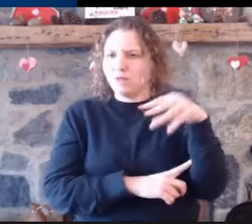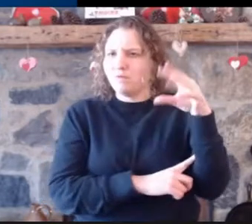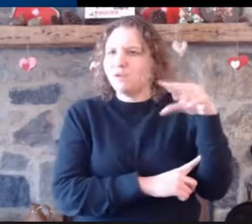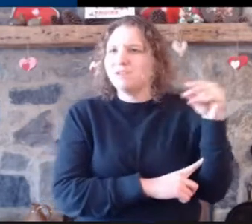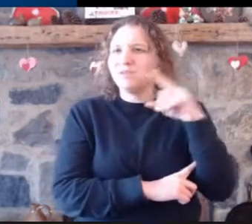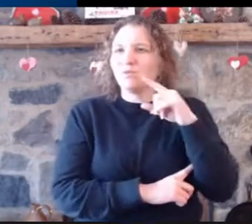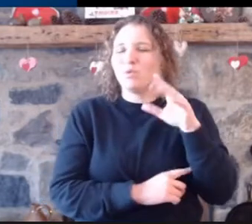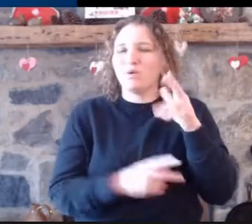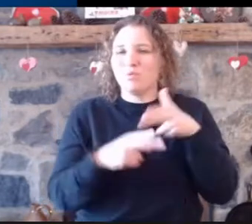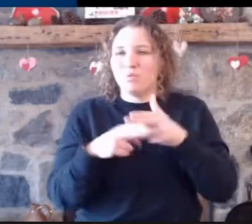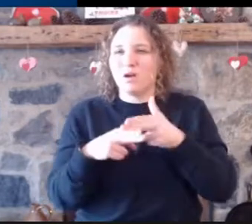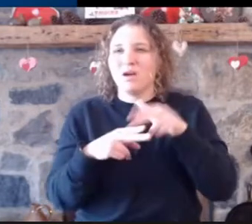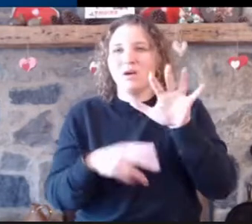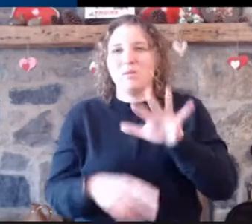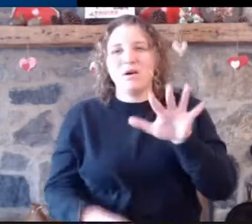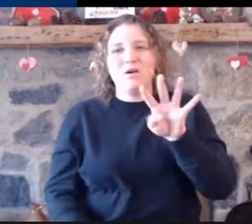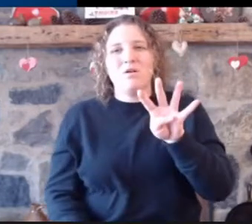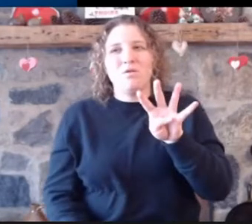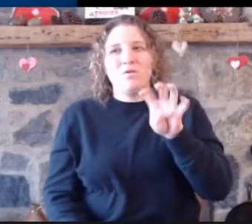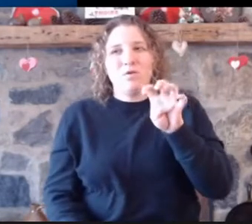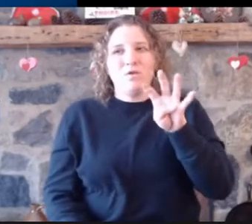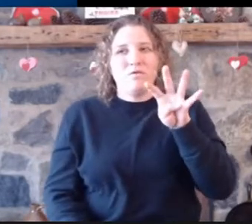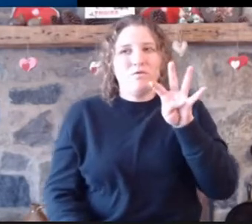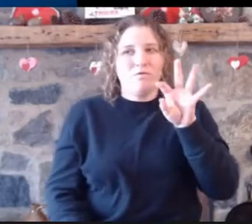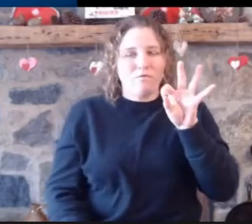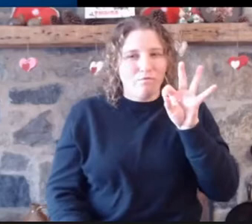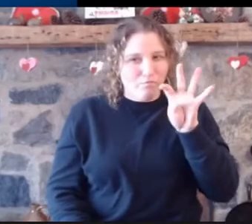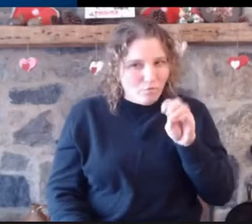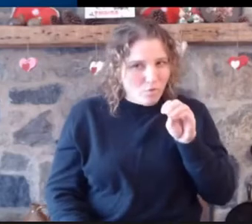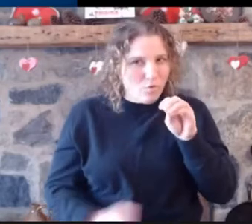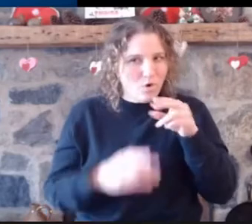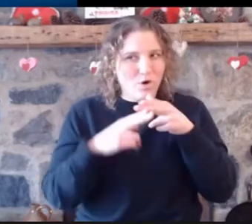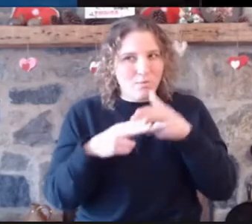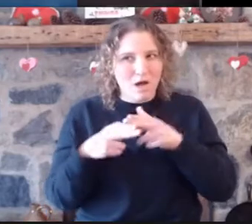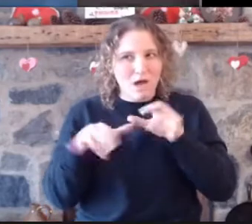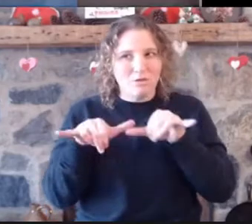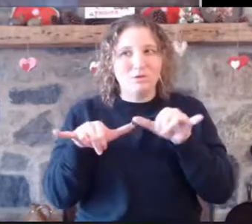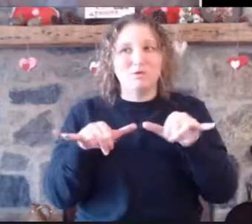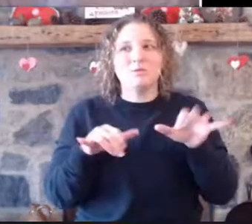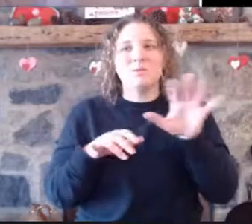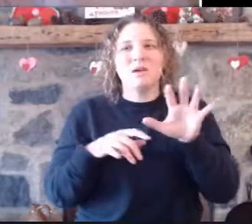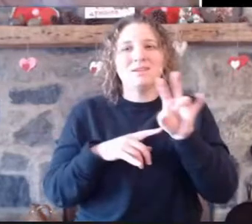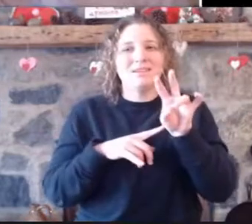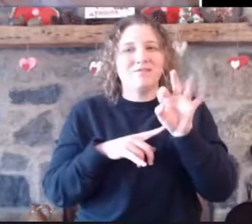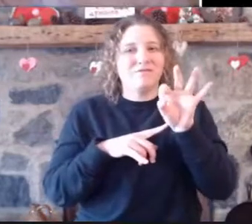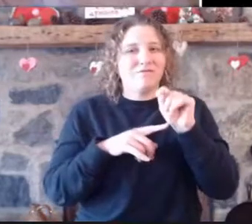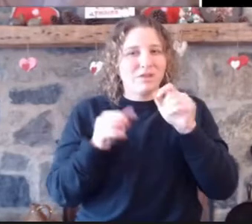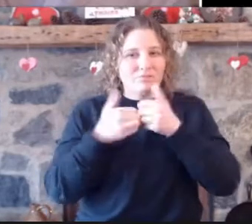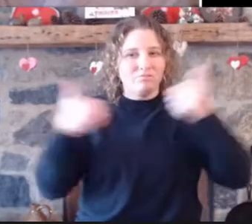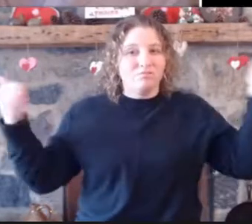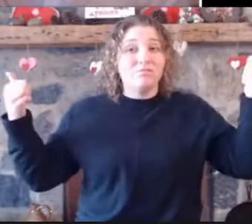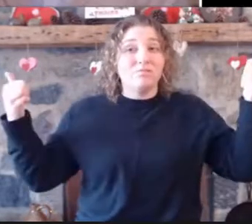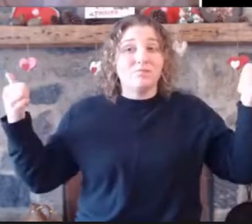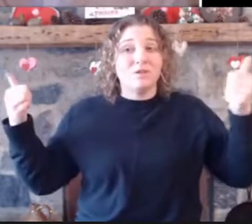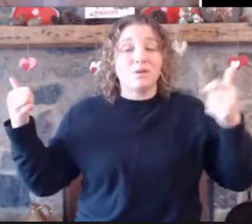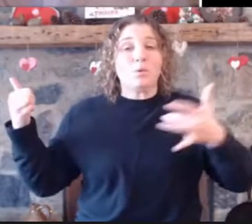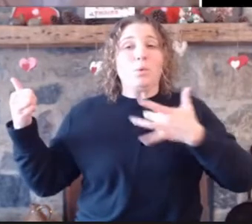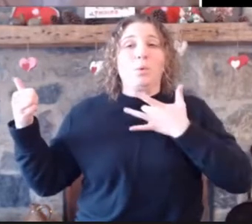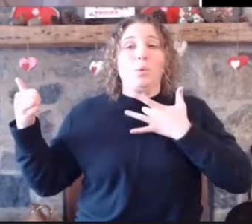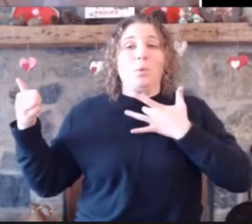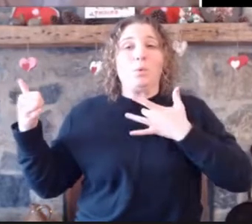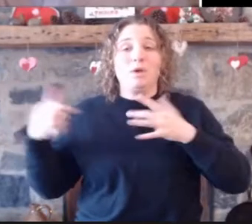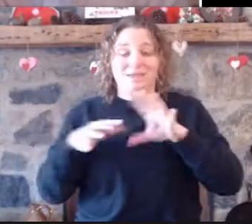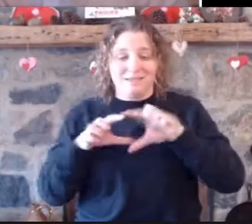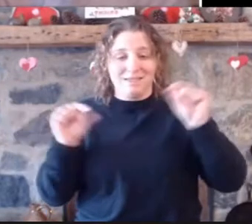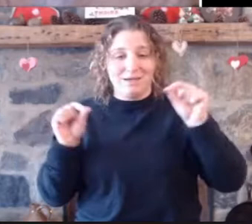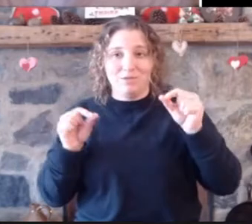pounds. It's 2 meters across, about, what, 7+ feet across on the top. It accidentally sank a Japanese